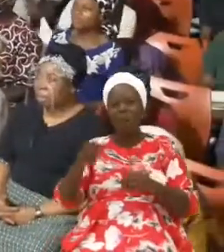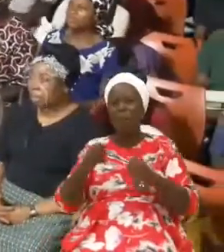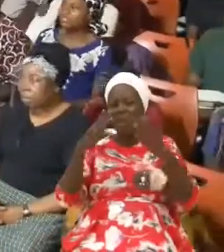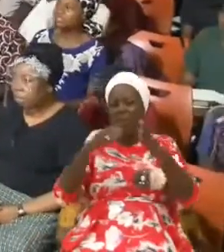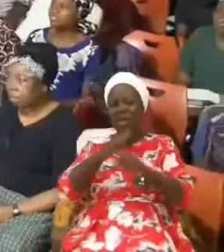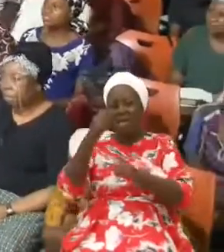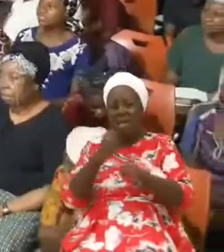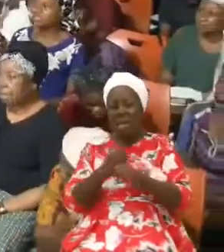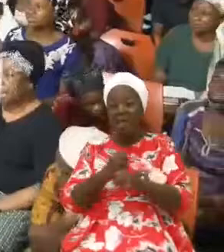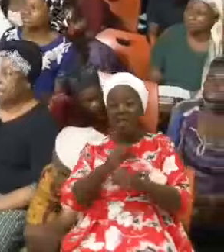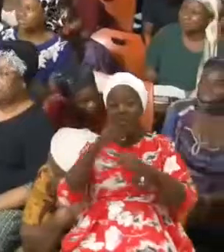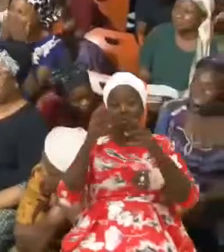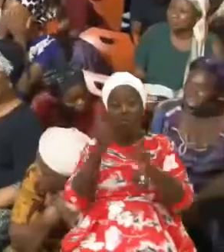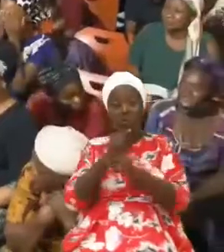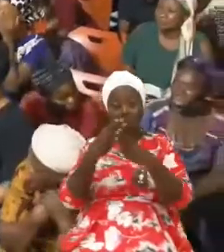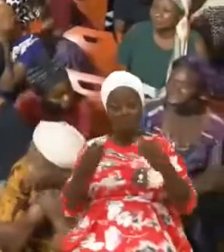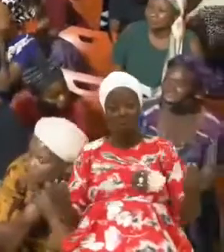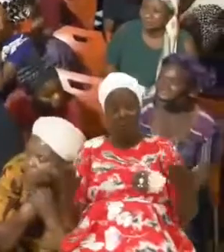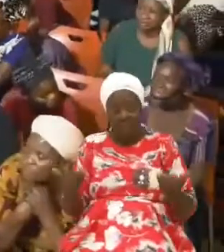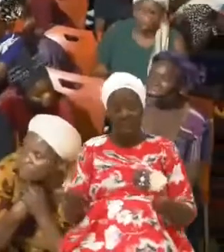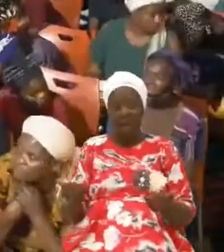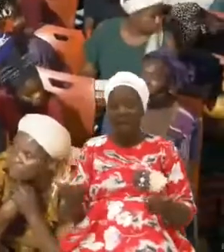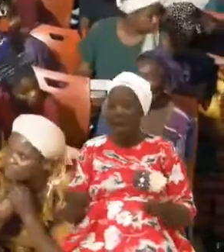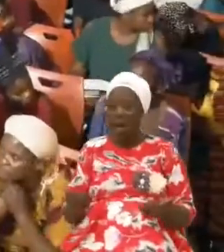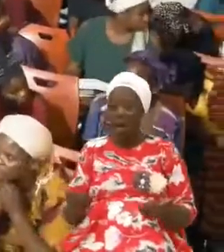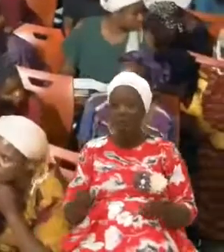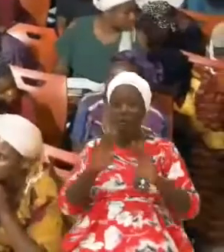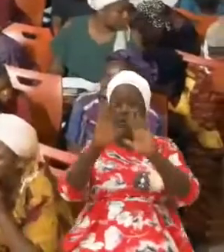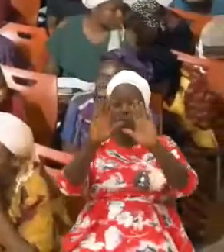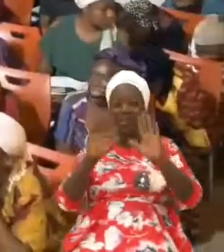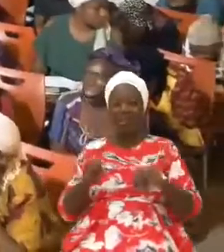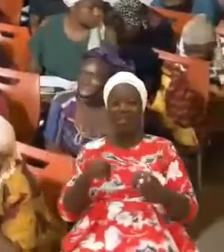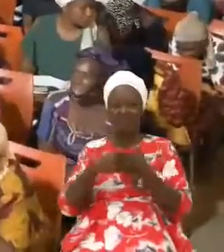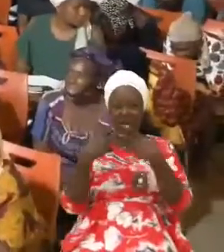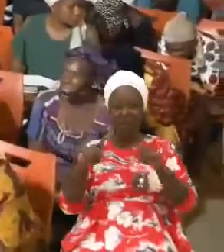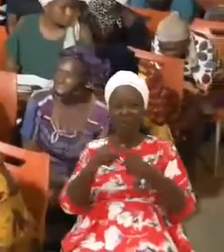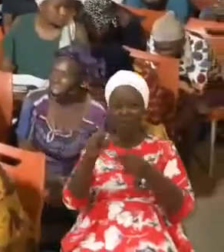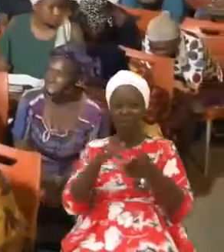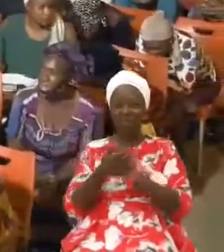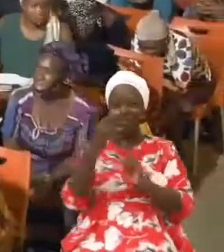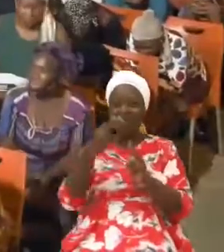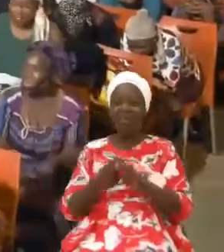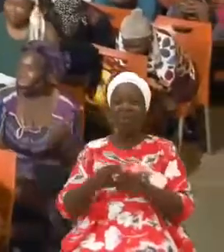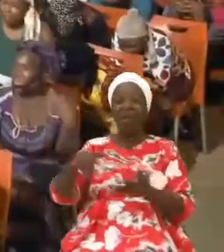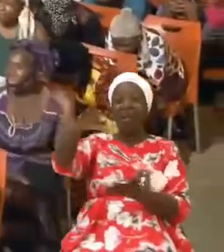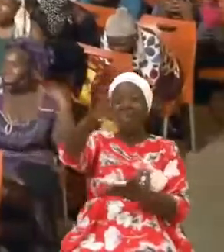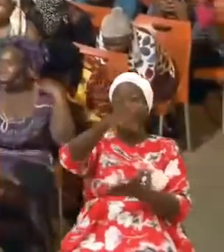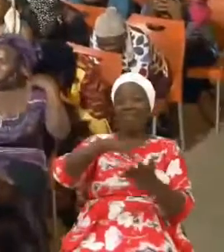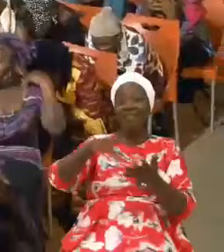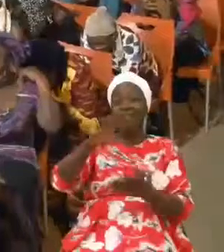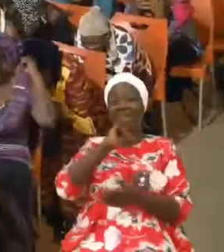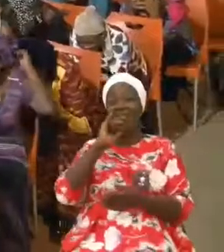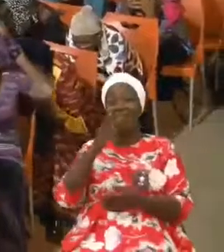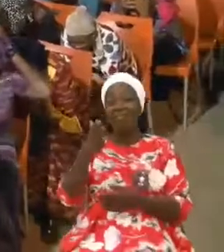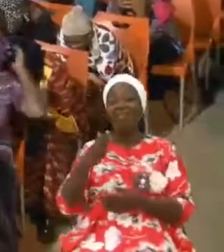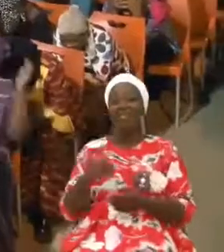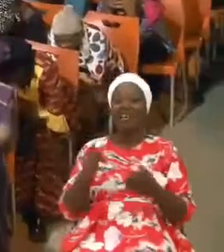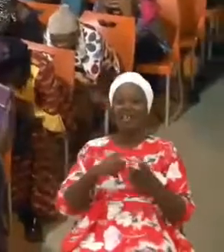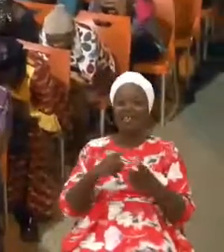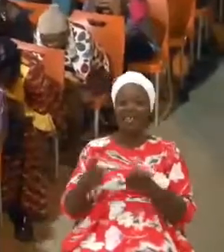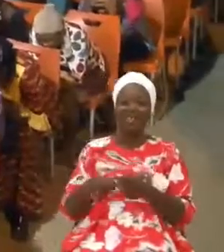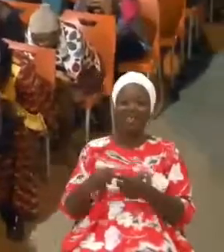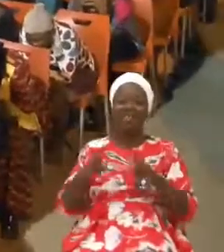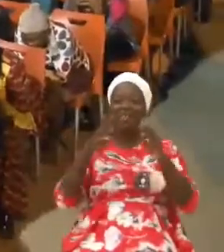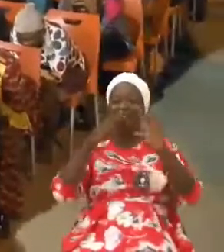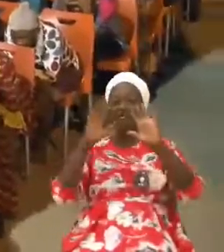totally normalized. Chance of blessing for you. Get ready. The clouds have